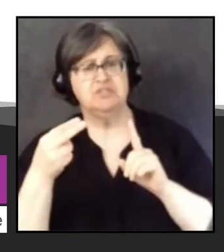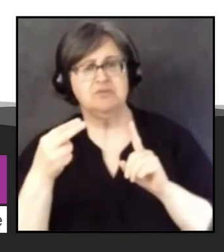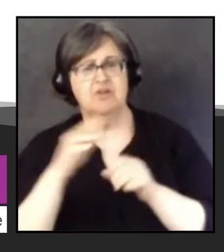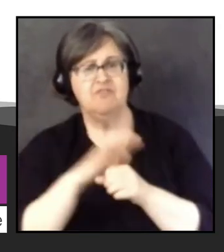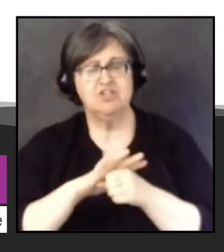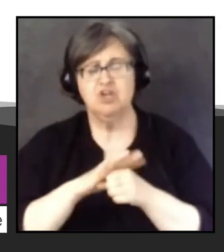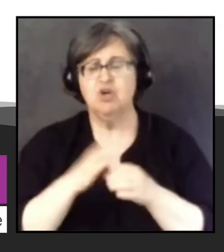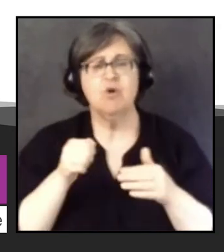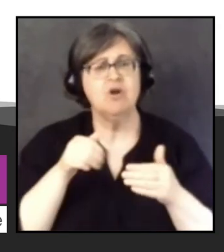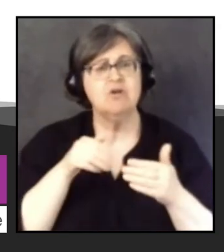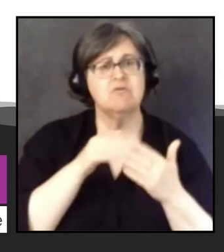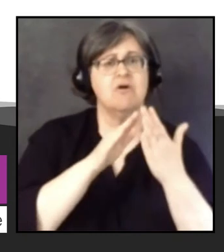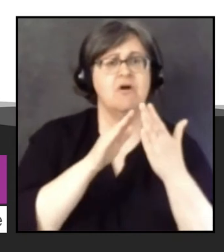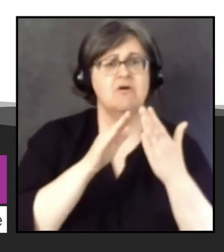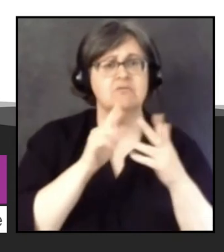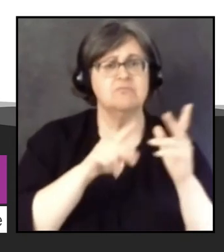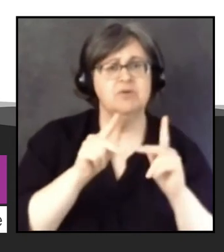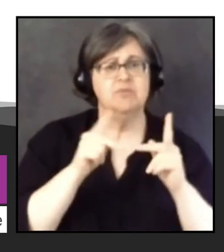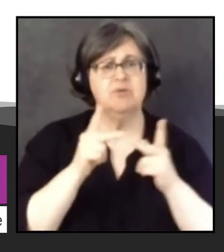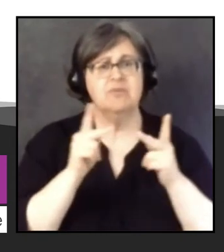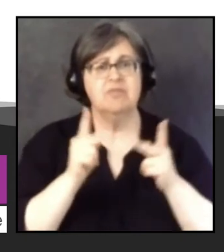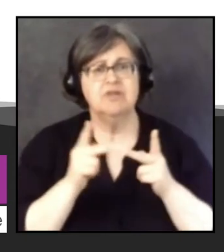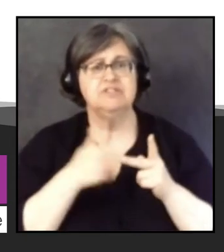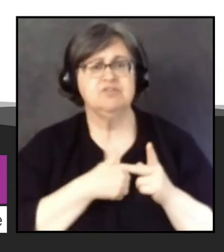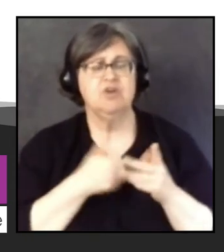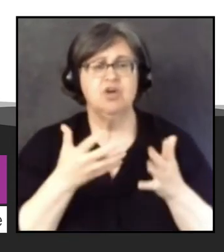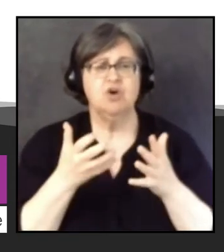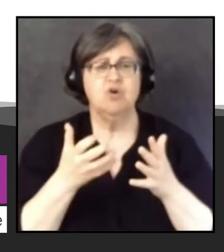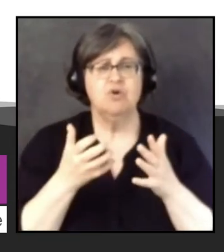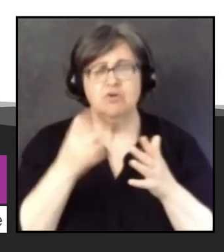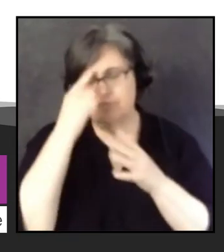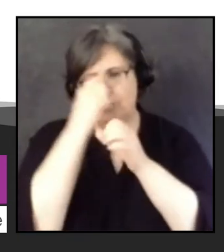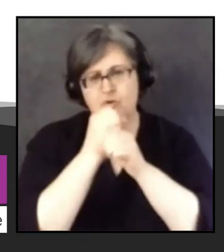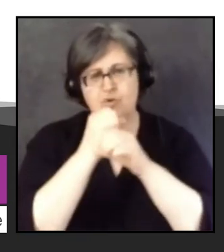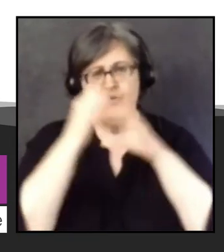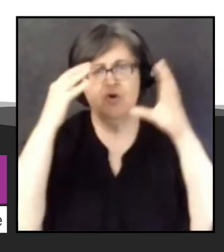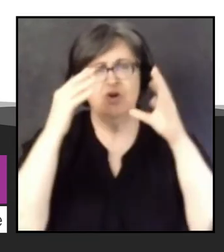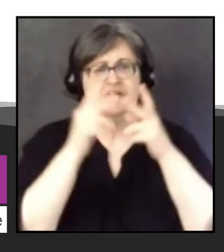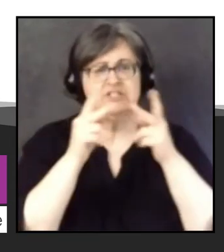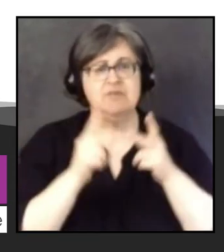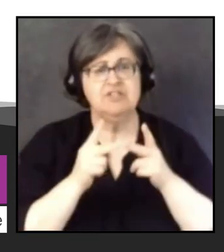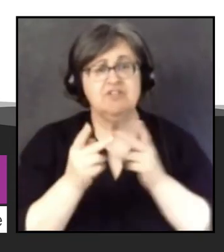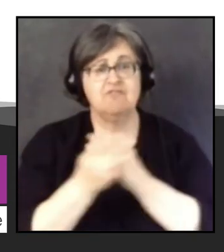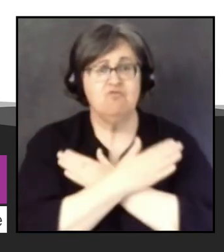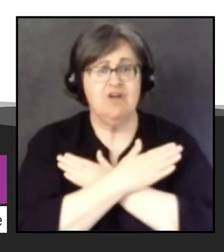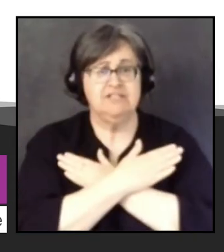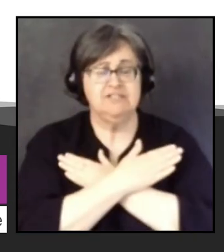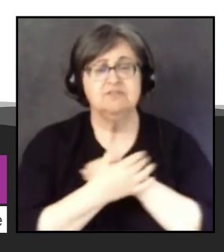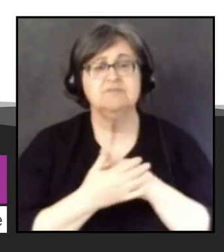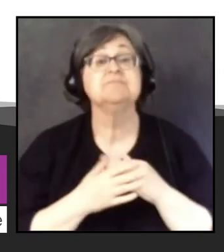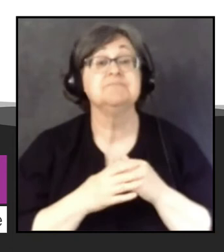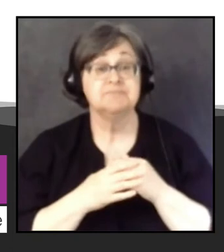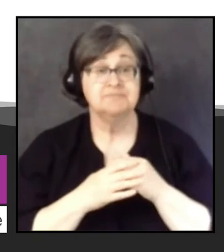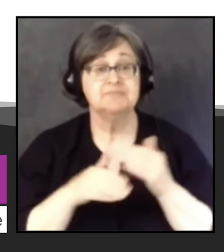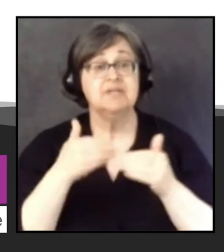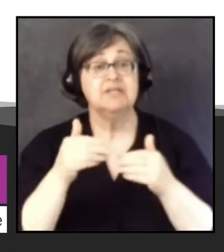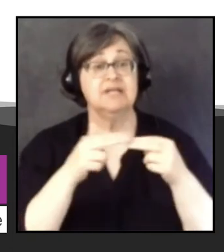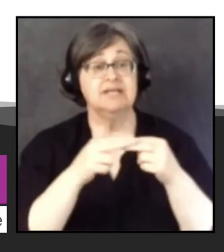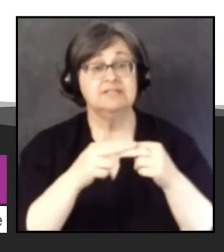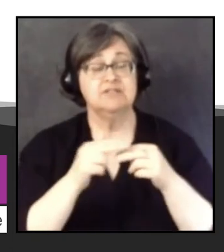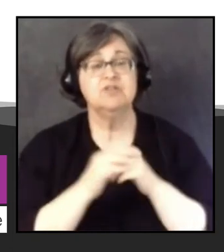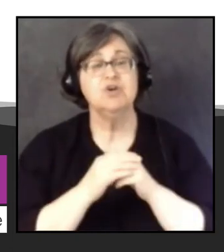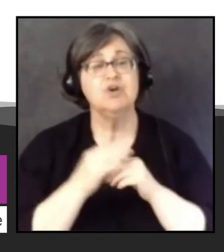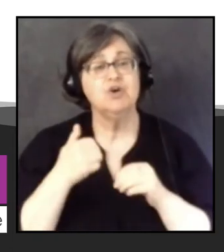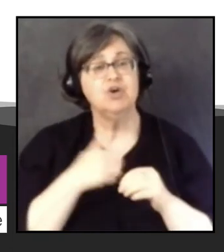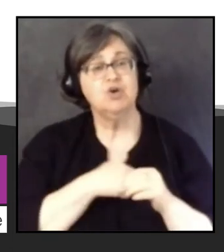people, place, and self. We wanted to reimagine spaces of rest. Next slide, please.